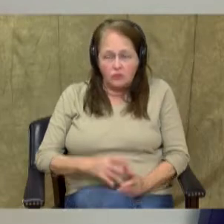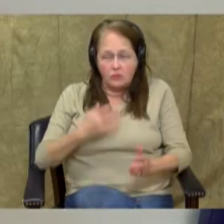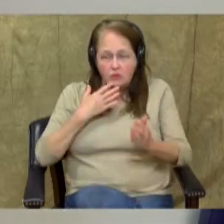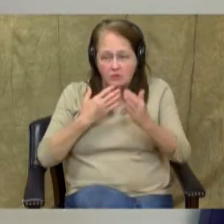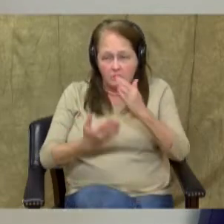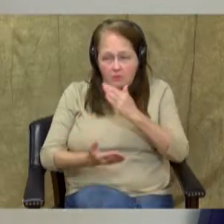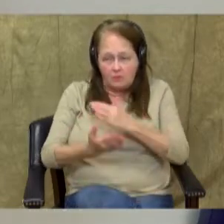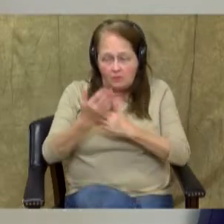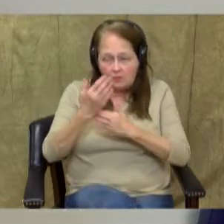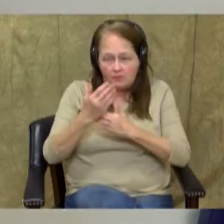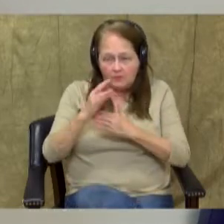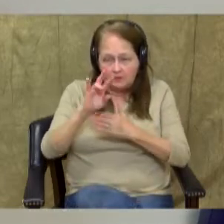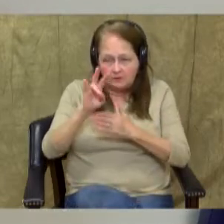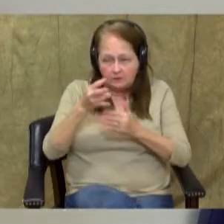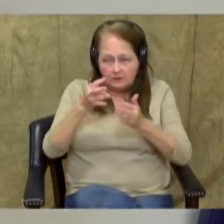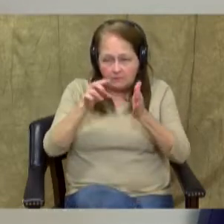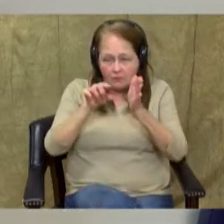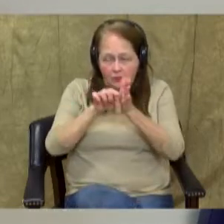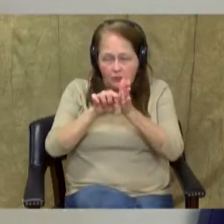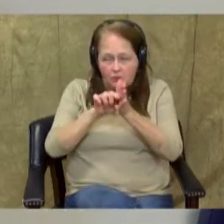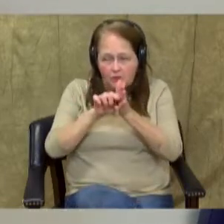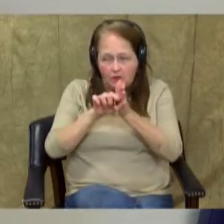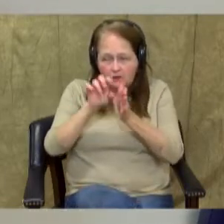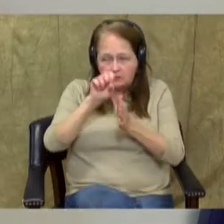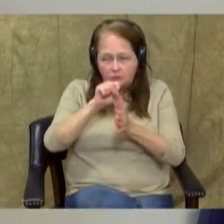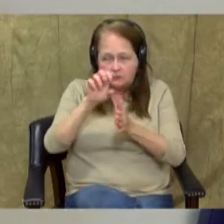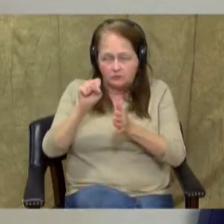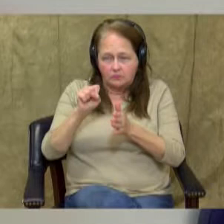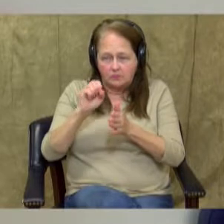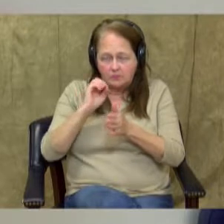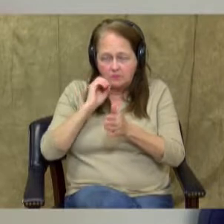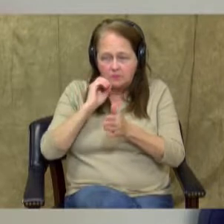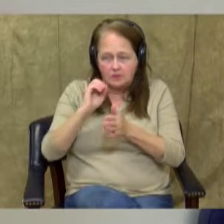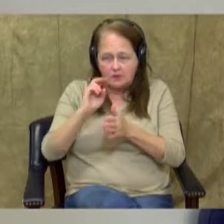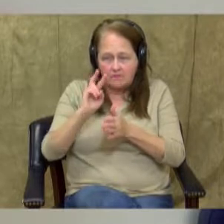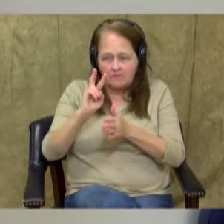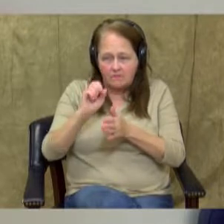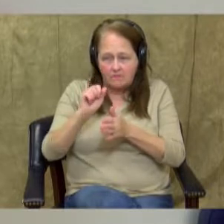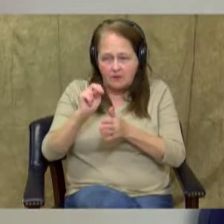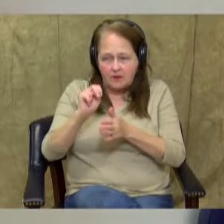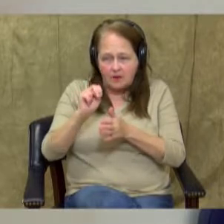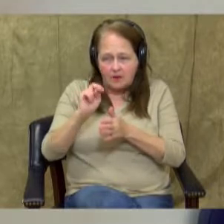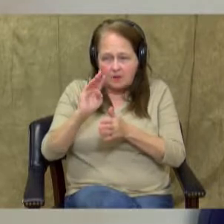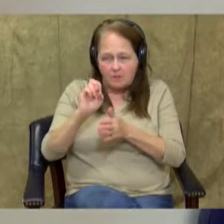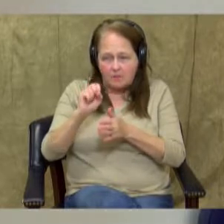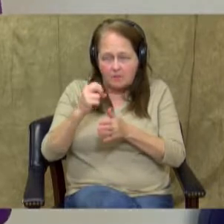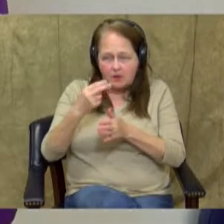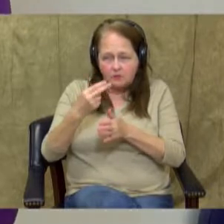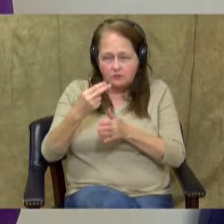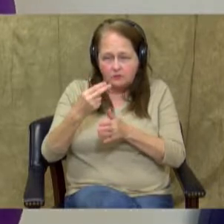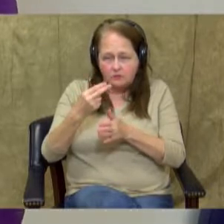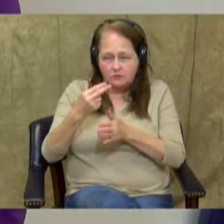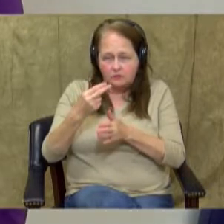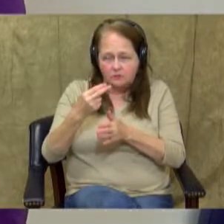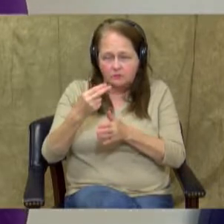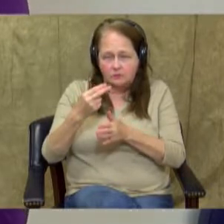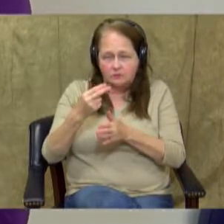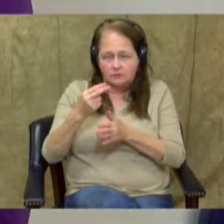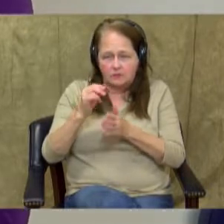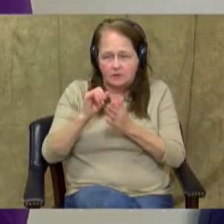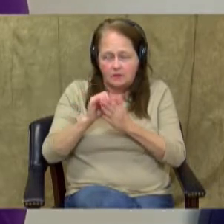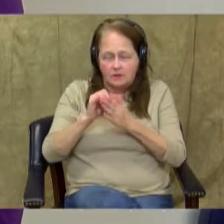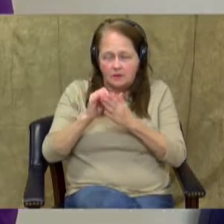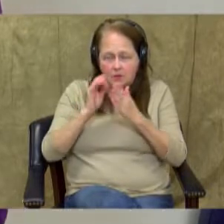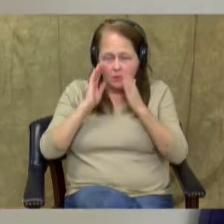Good morning. This is 7th grade social studies and I'm Miss Vandenbosch. So let's learn some geography today. Our standard that we're going to